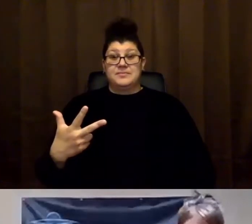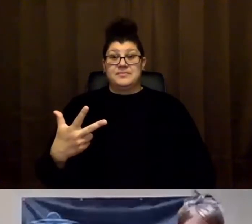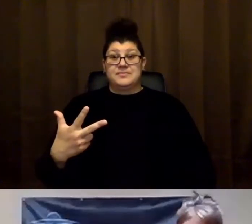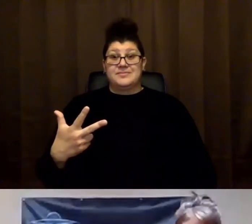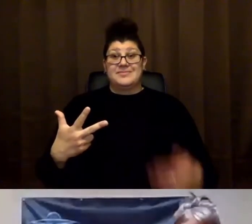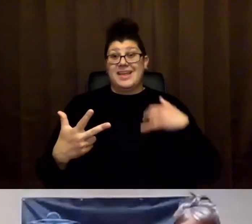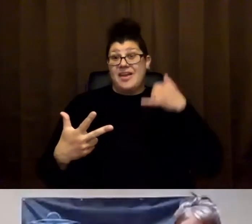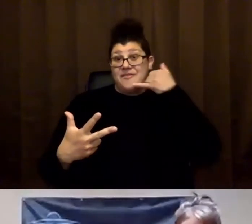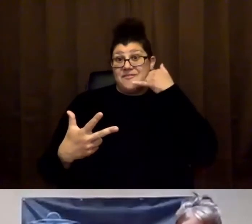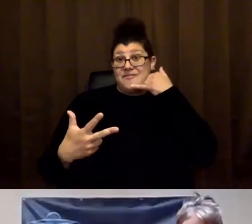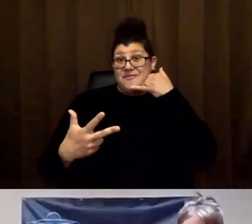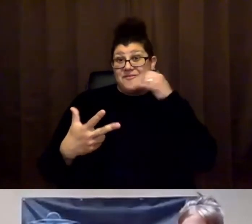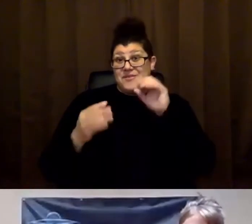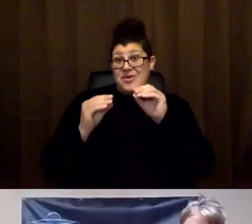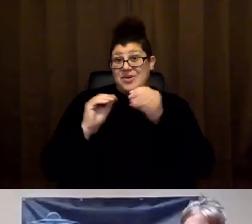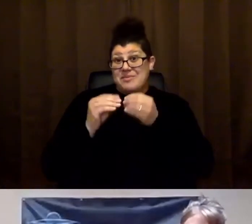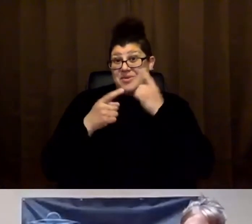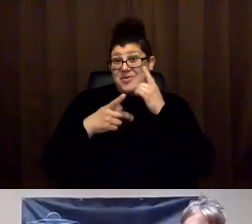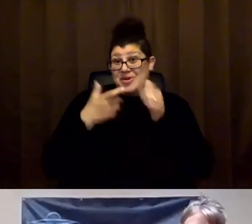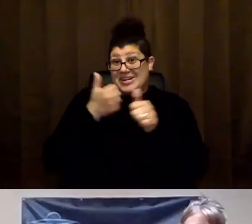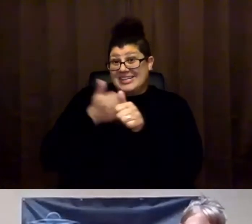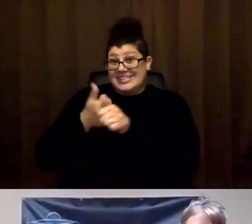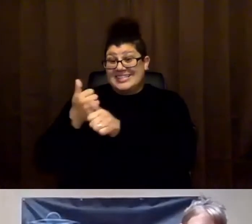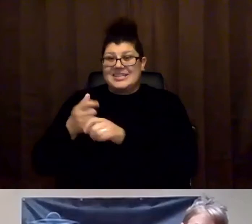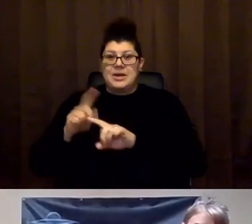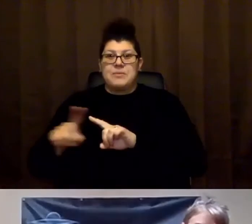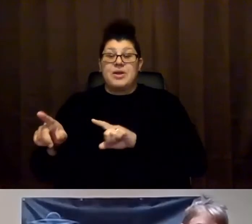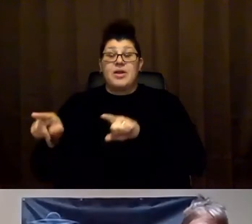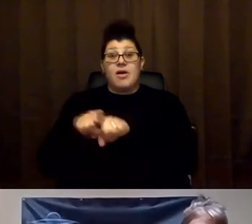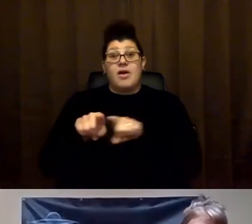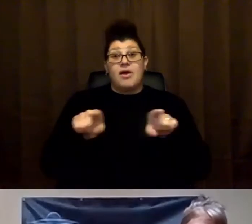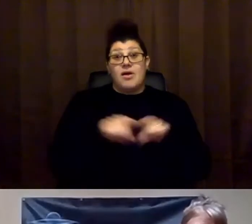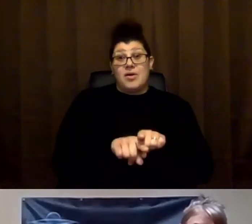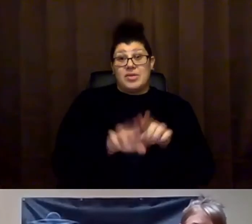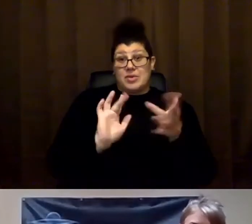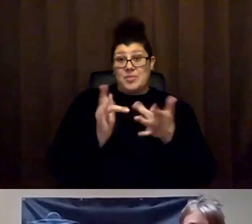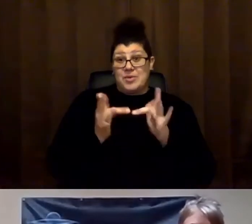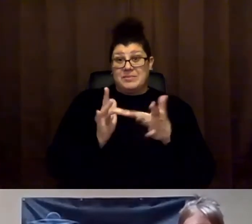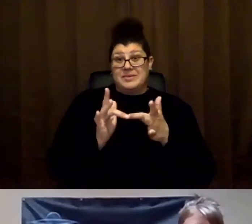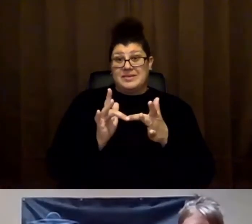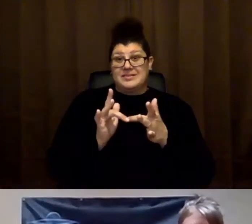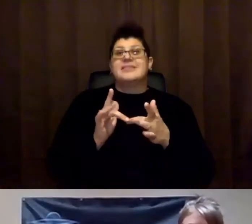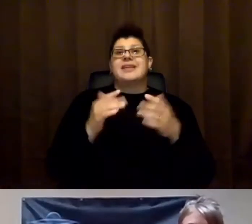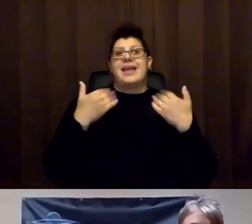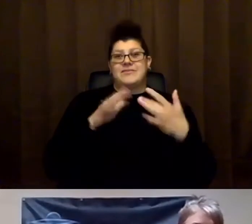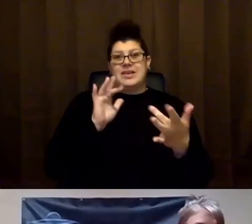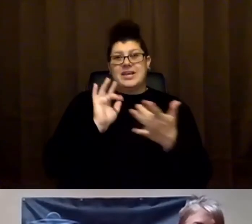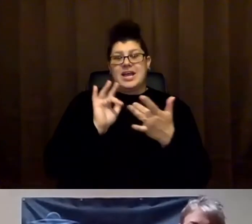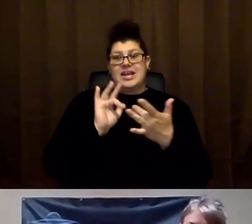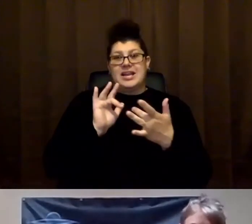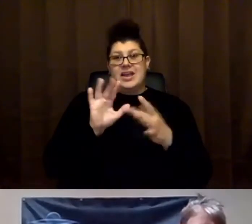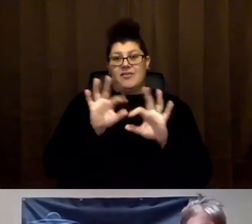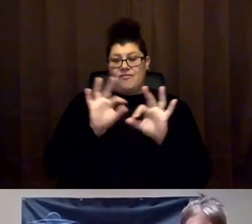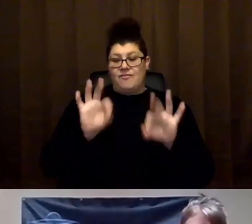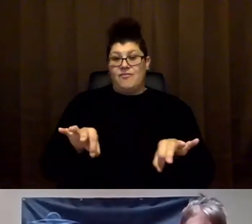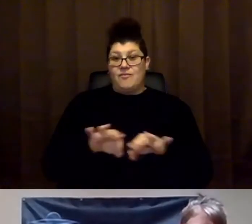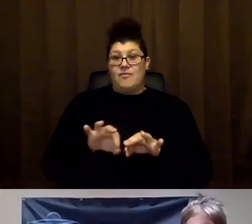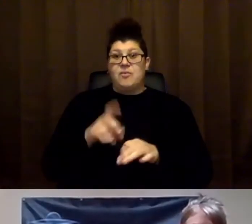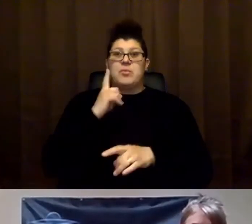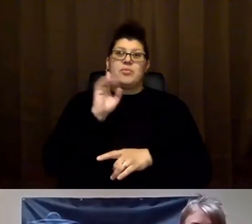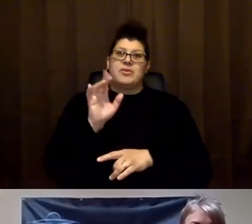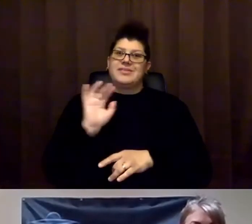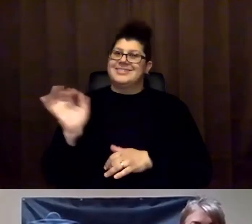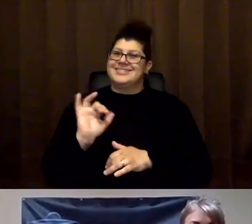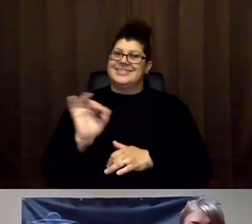number to each one if you'd like, but you can also visit our website, and there's a contact form, and we treat that the same as a phone